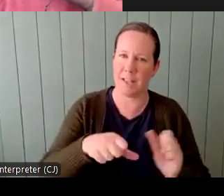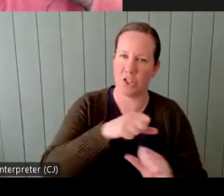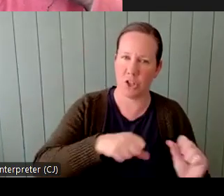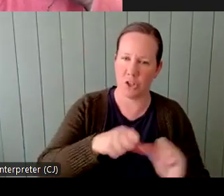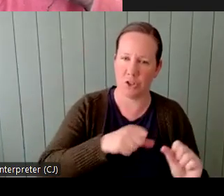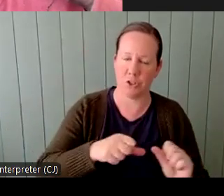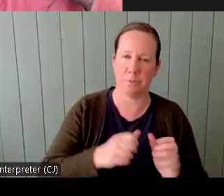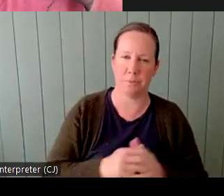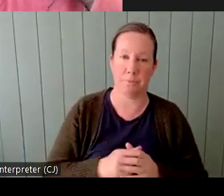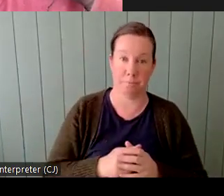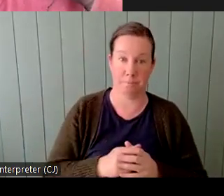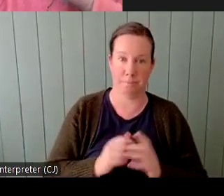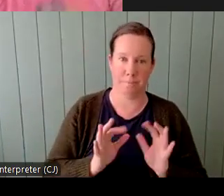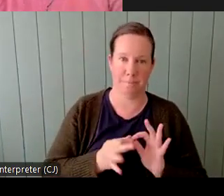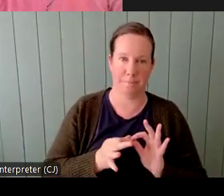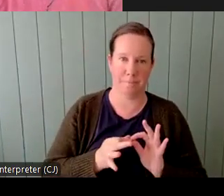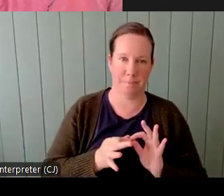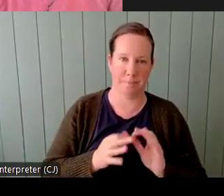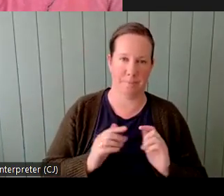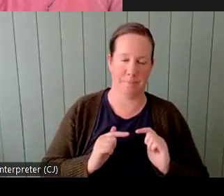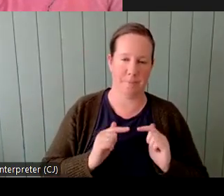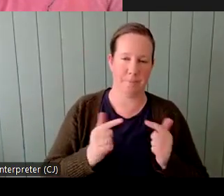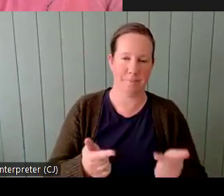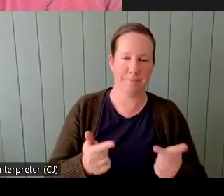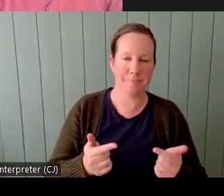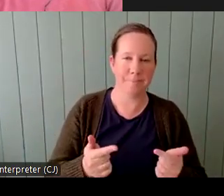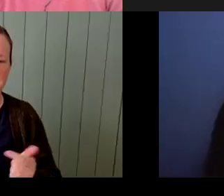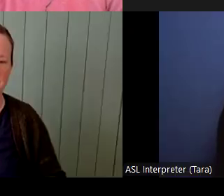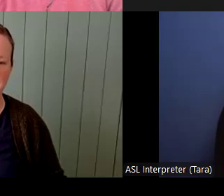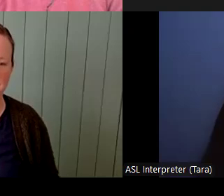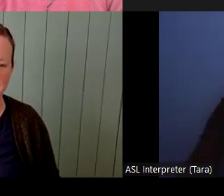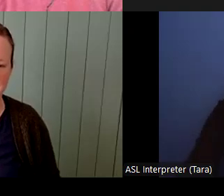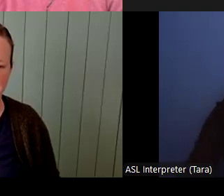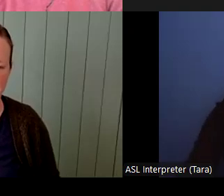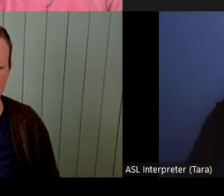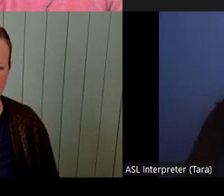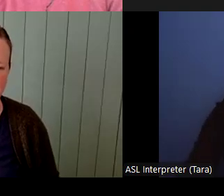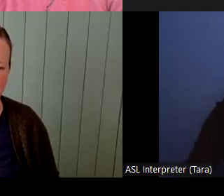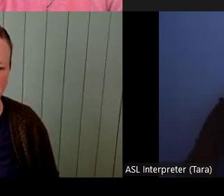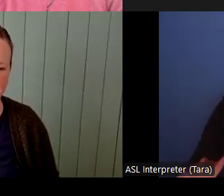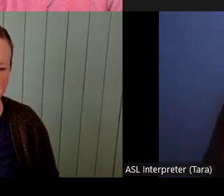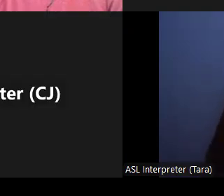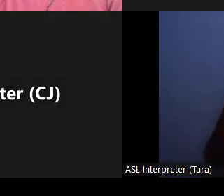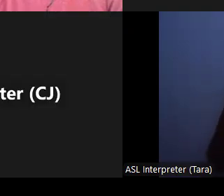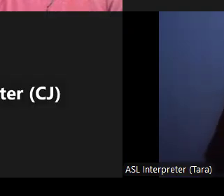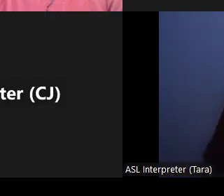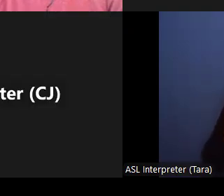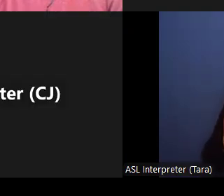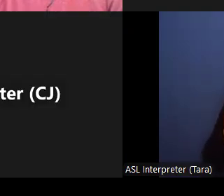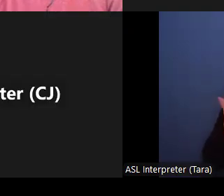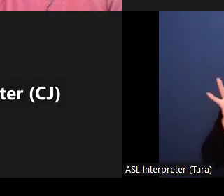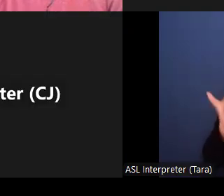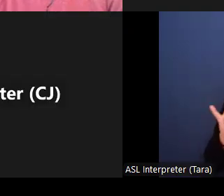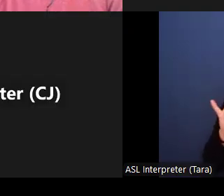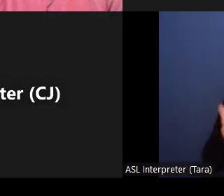gap, we launched the CDFI, Community Development Financial Institution, in September last year to